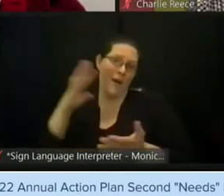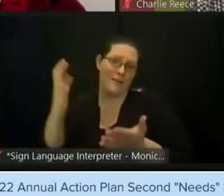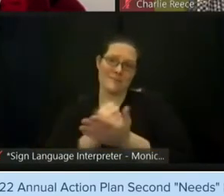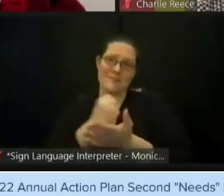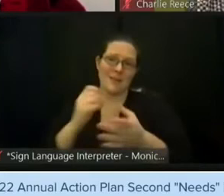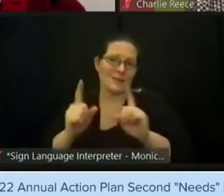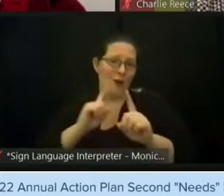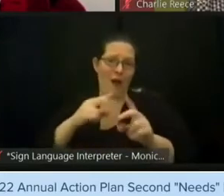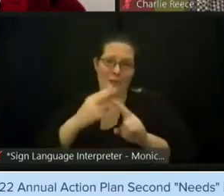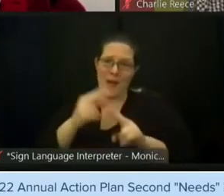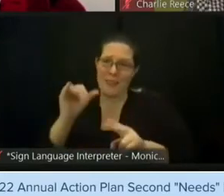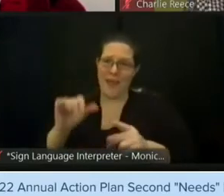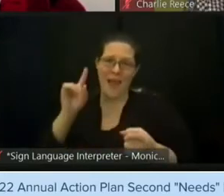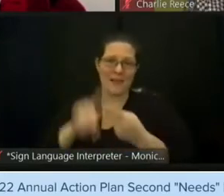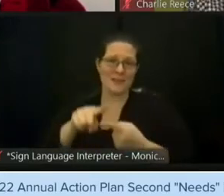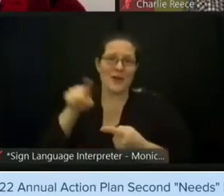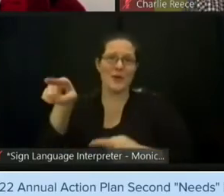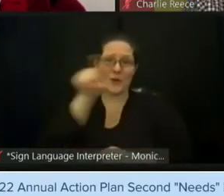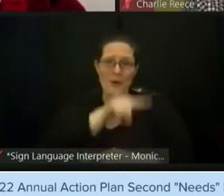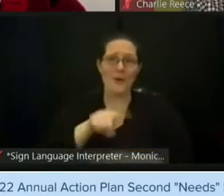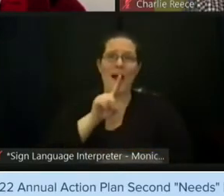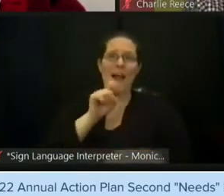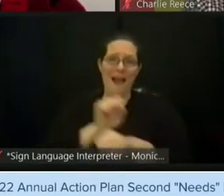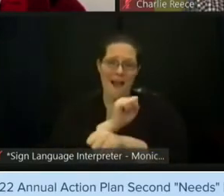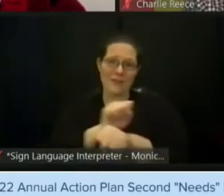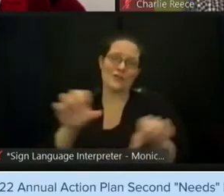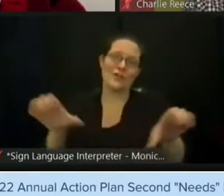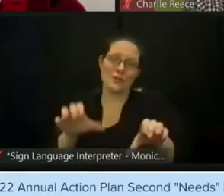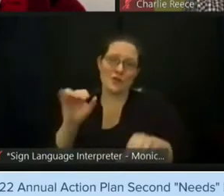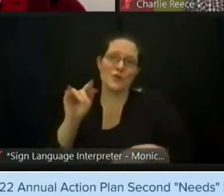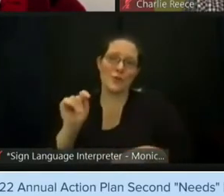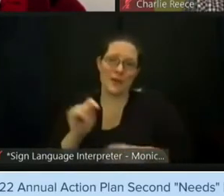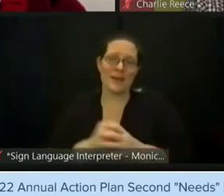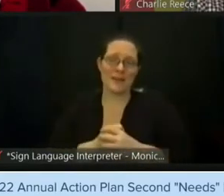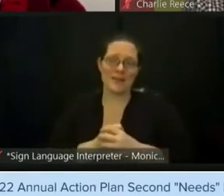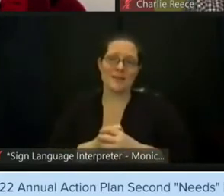talk about it until you actually deliver on it.